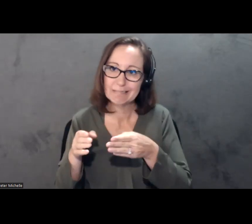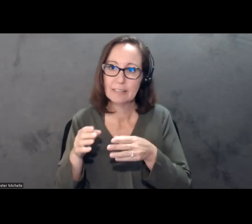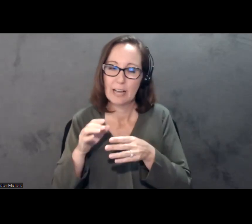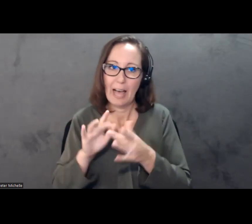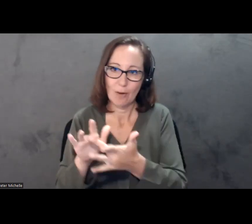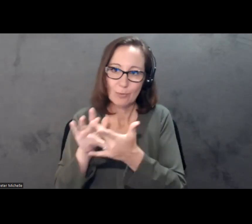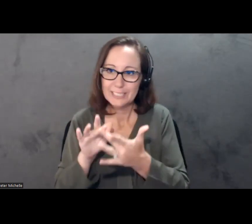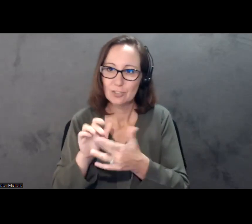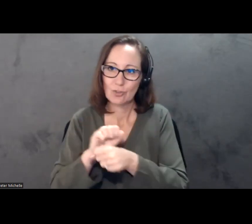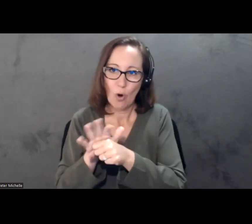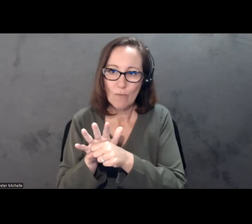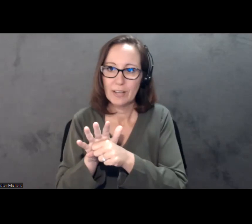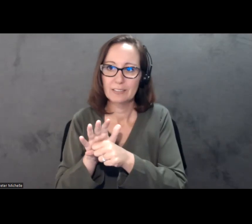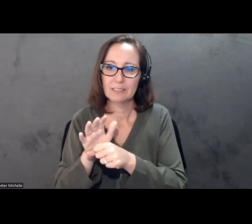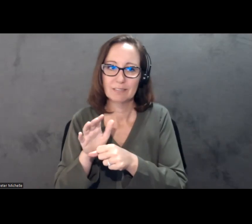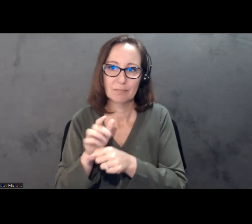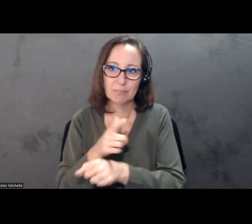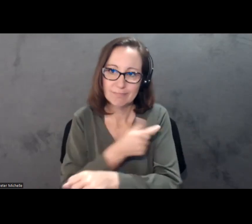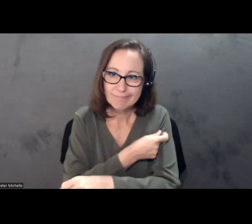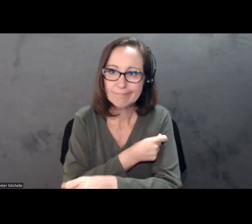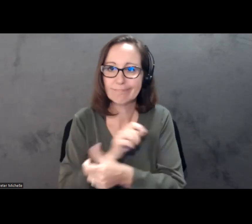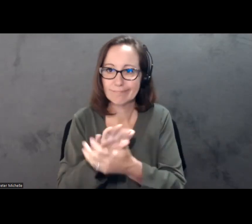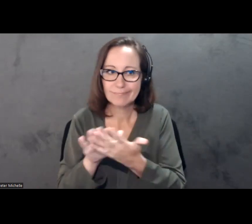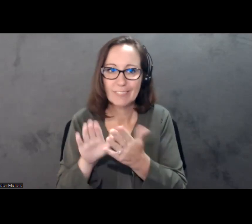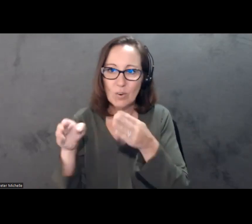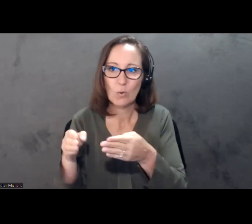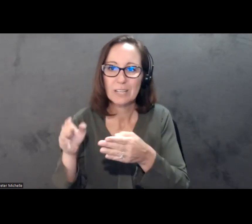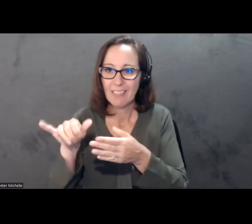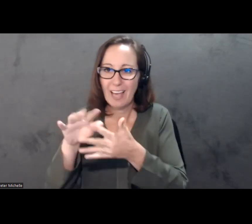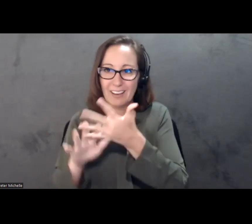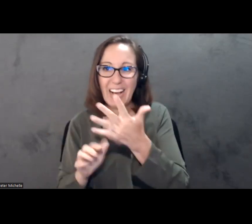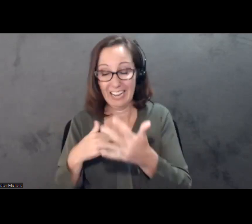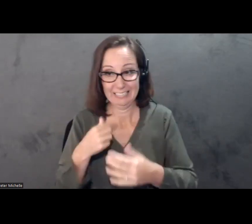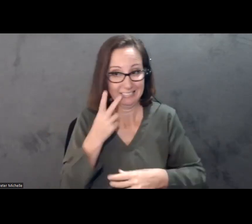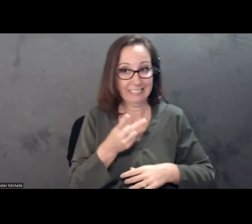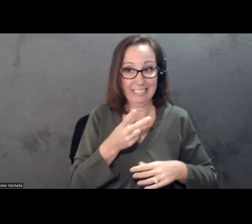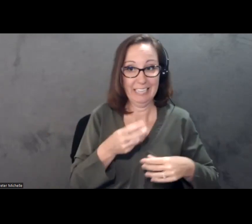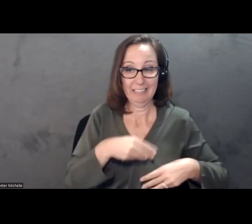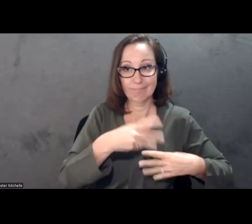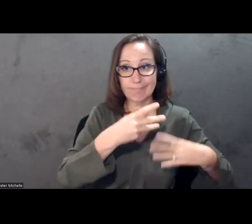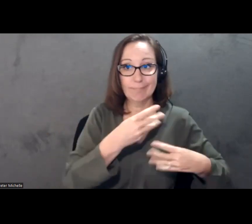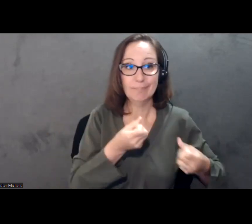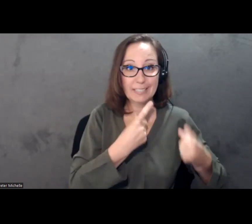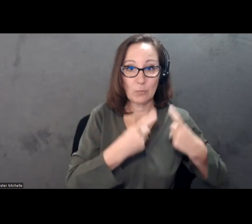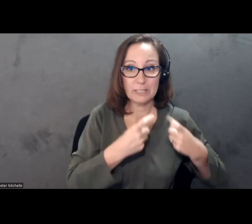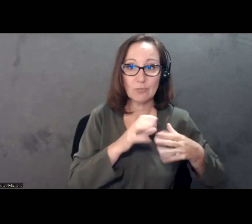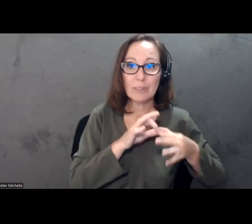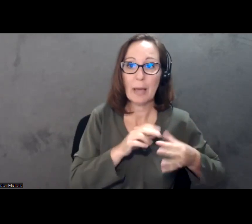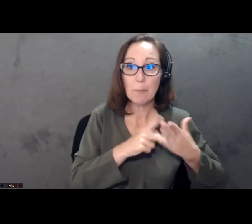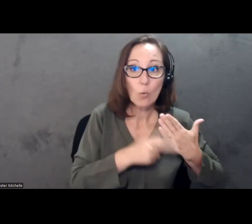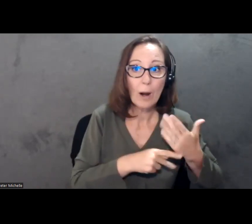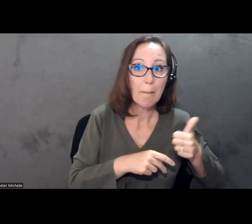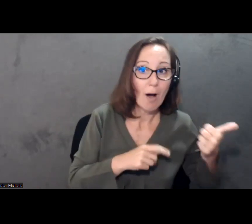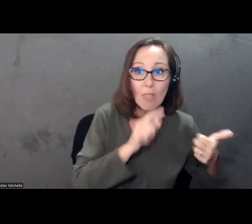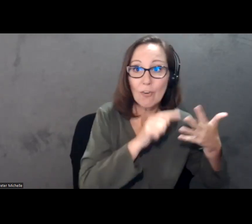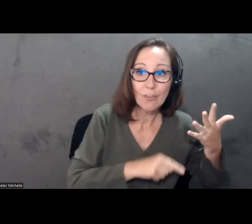focus portion of today's event. I know we're seeing a lot of programmatic questions about some of the programs, and